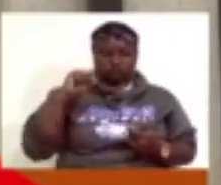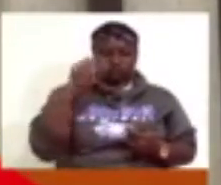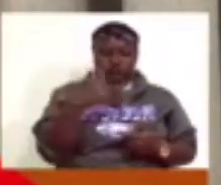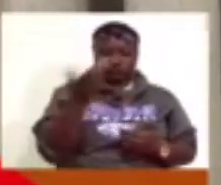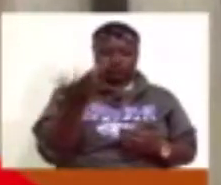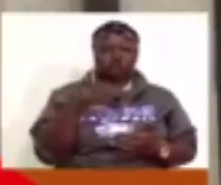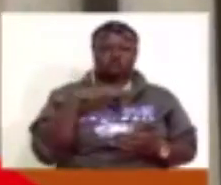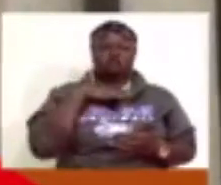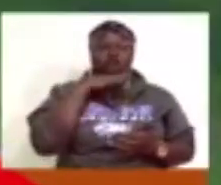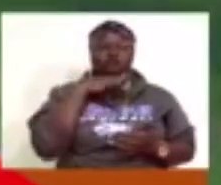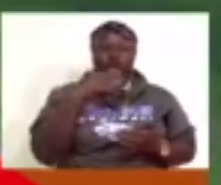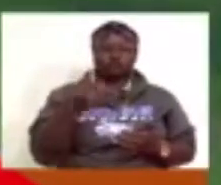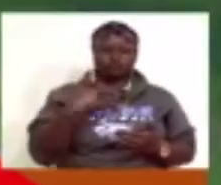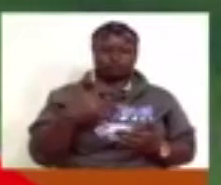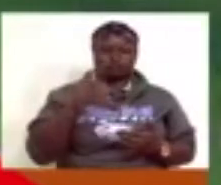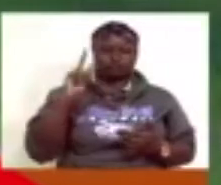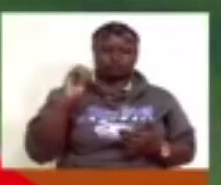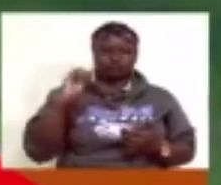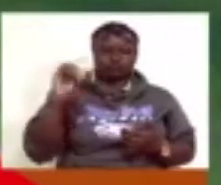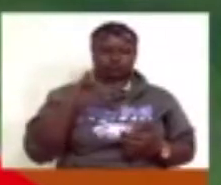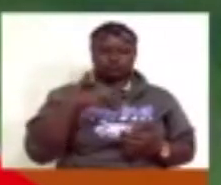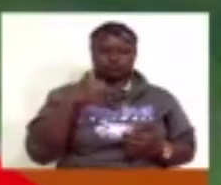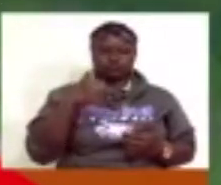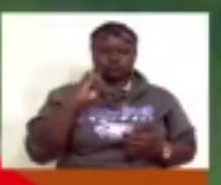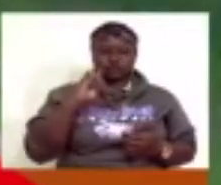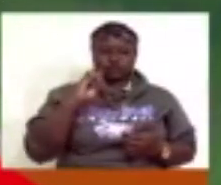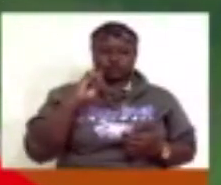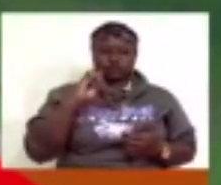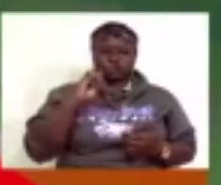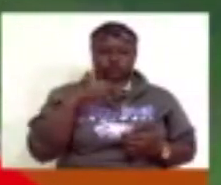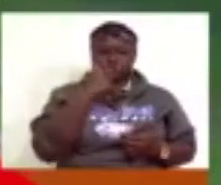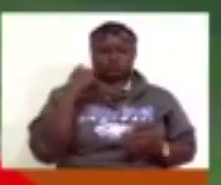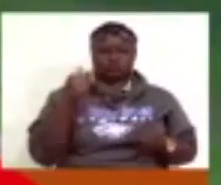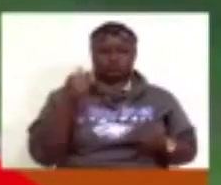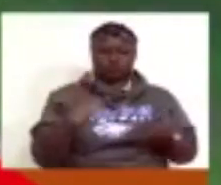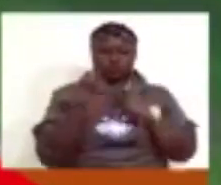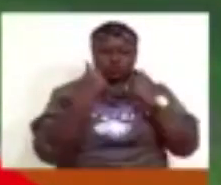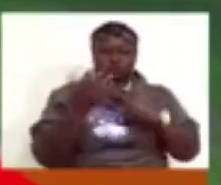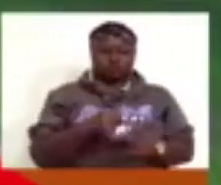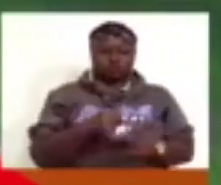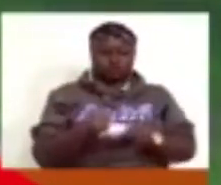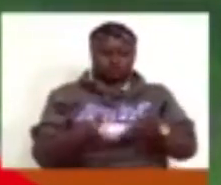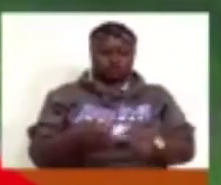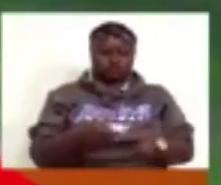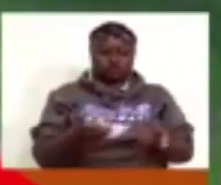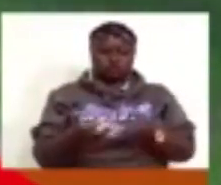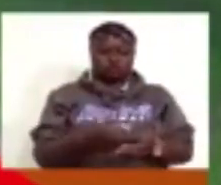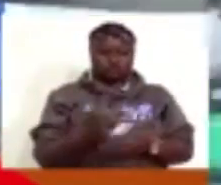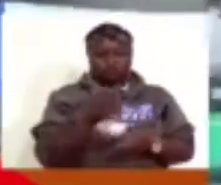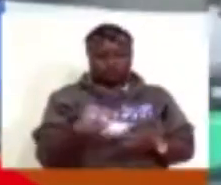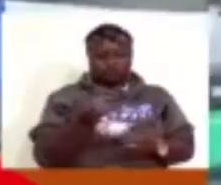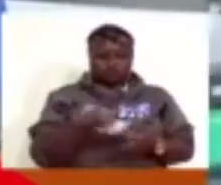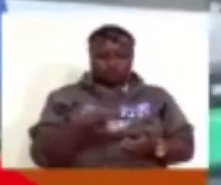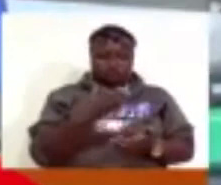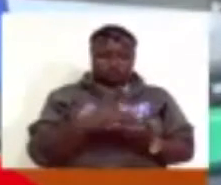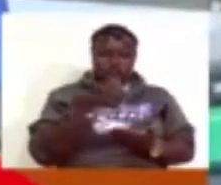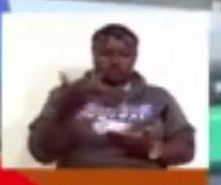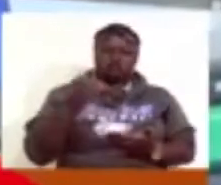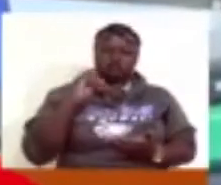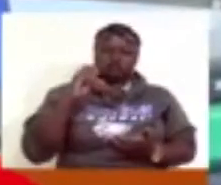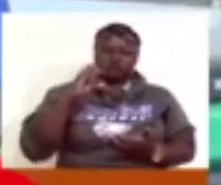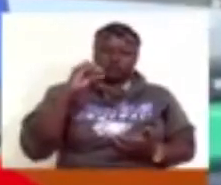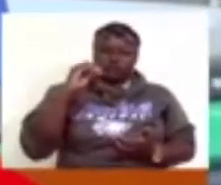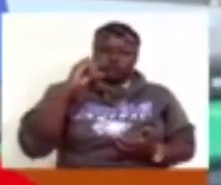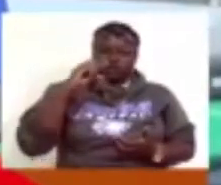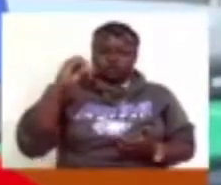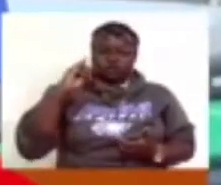gia Victor Prengay uria wakuire mutino-ini wa farafara. Lee ni okiriire wamurani uyu akiuga ati ruriri rwa Ogiek ati